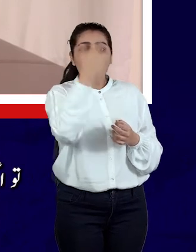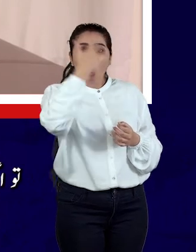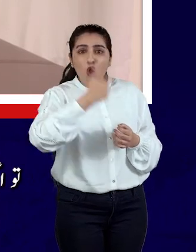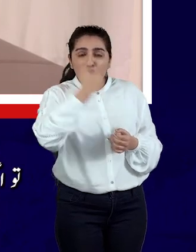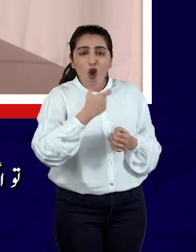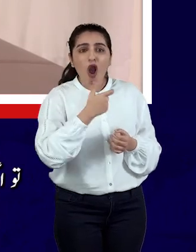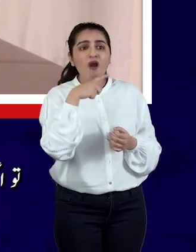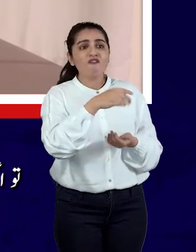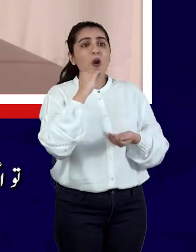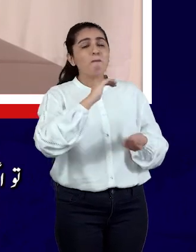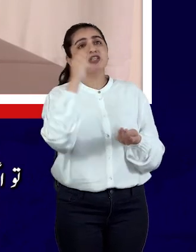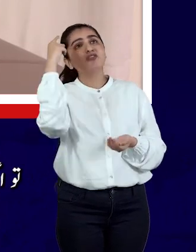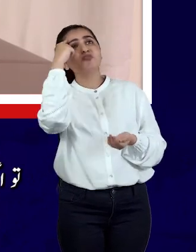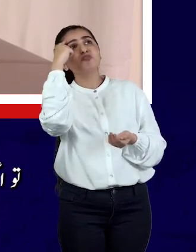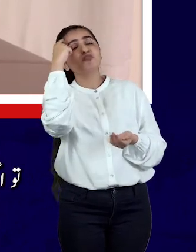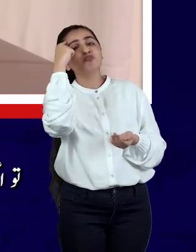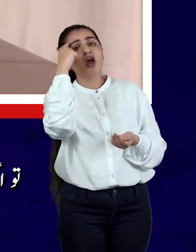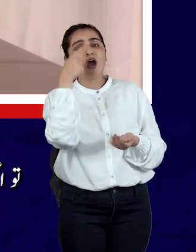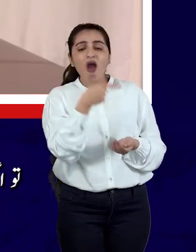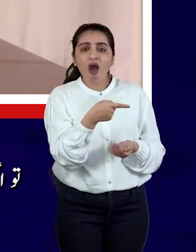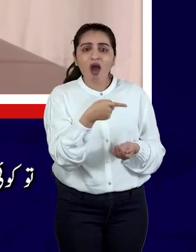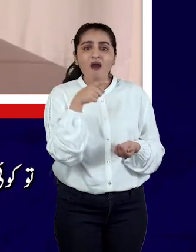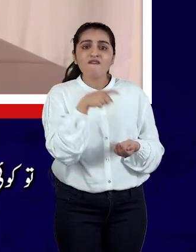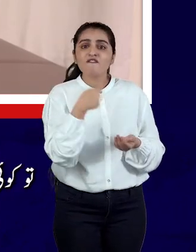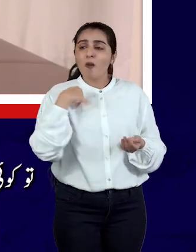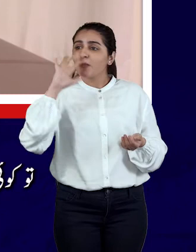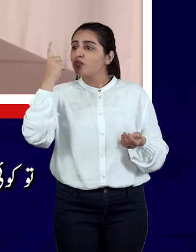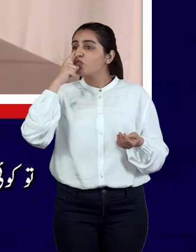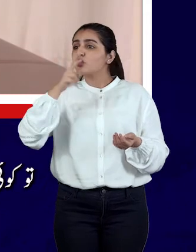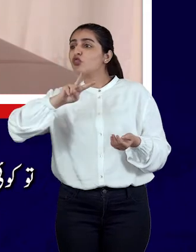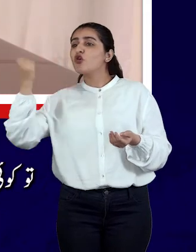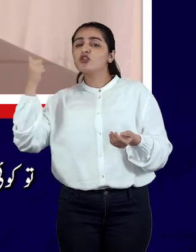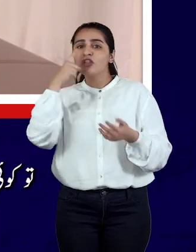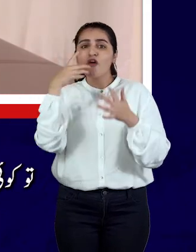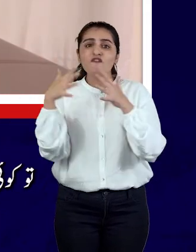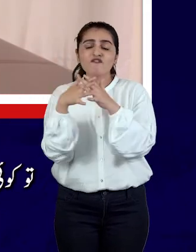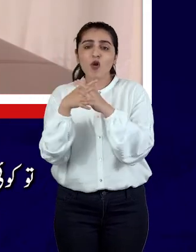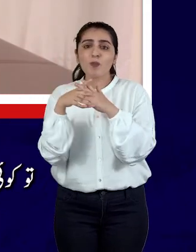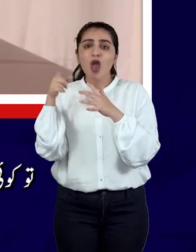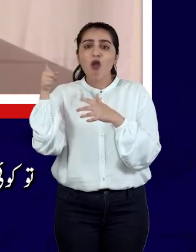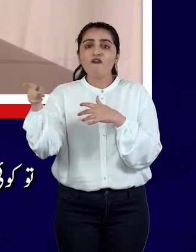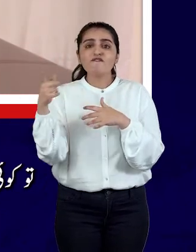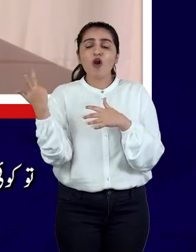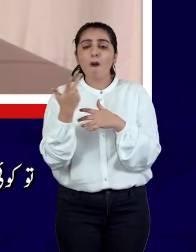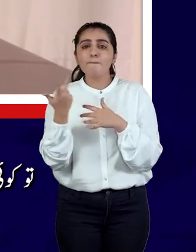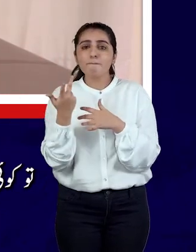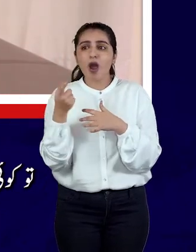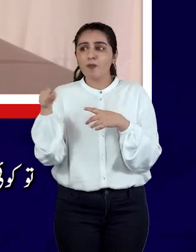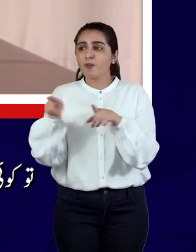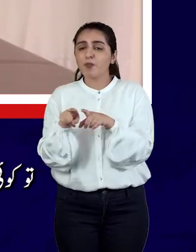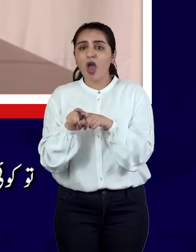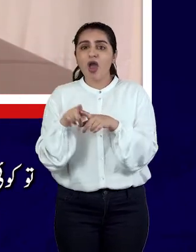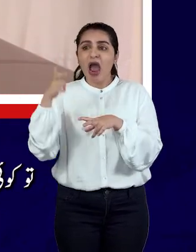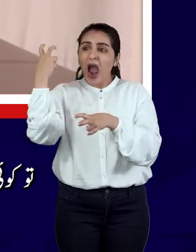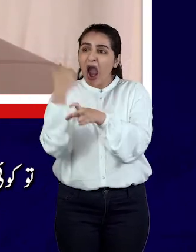or one was crying because she missed her children, I would see some of the most hardened women the